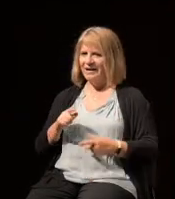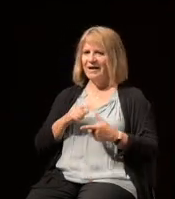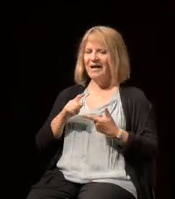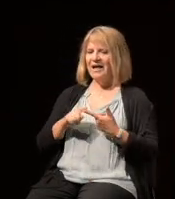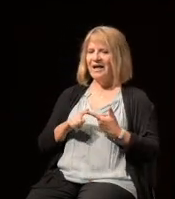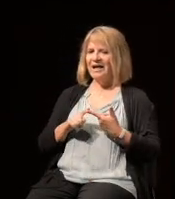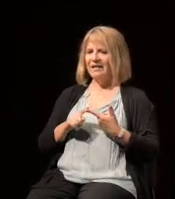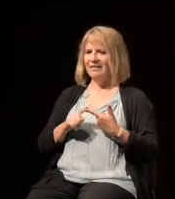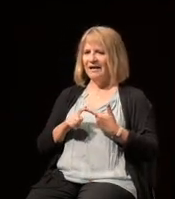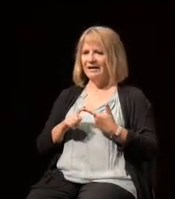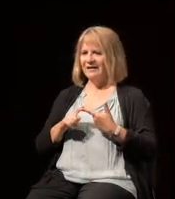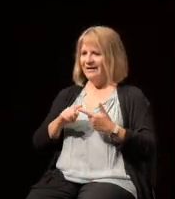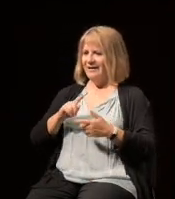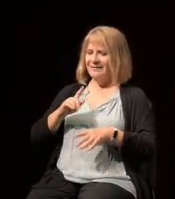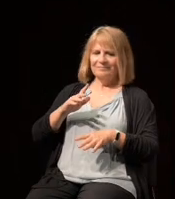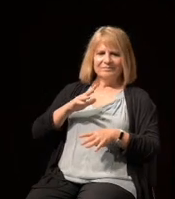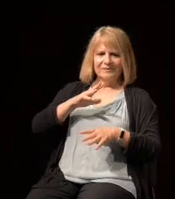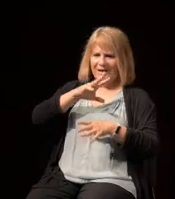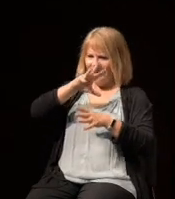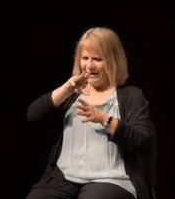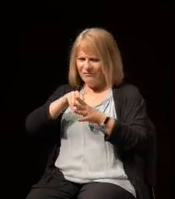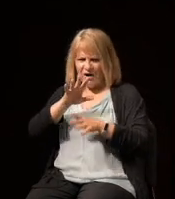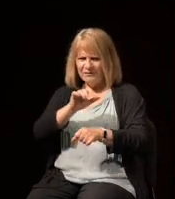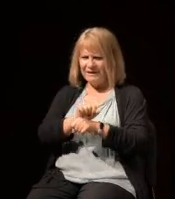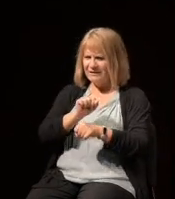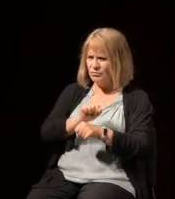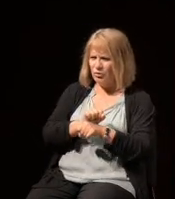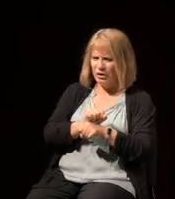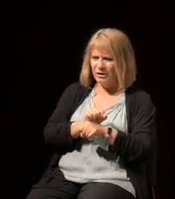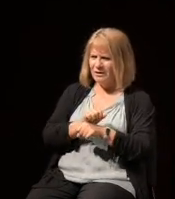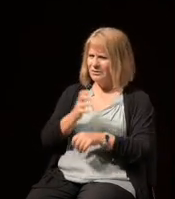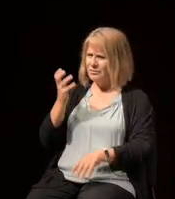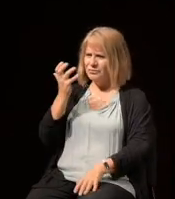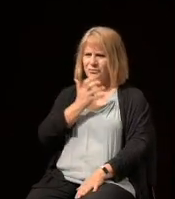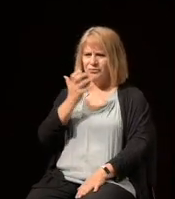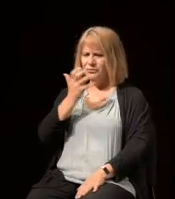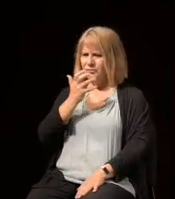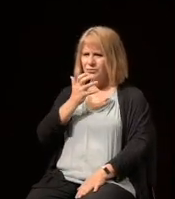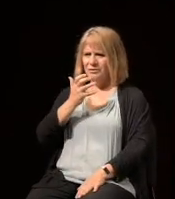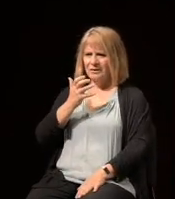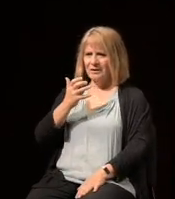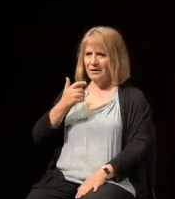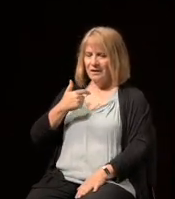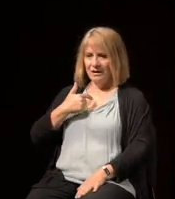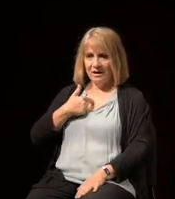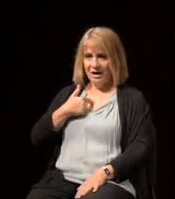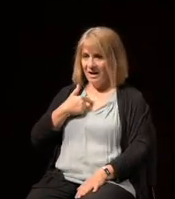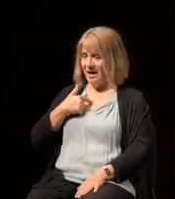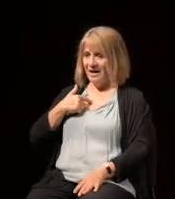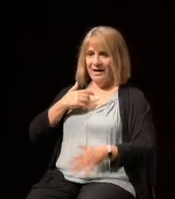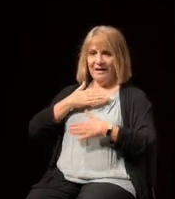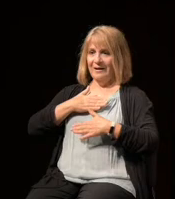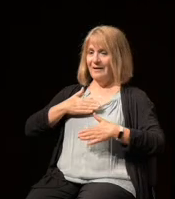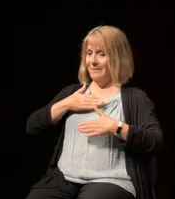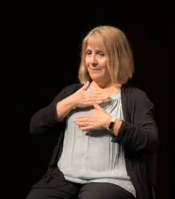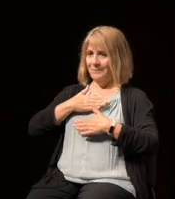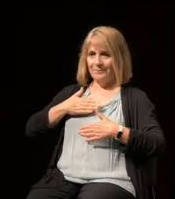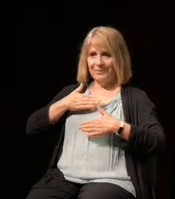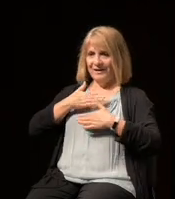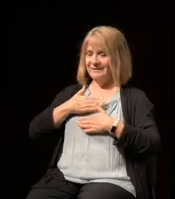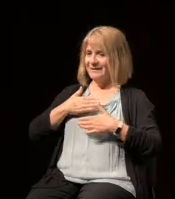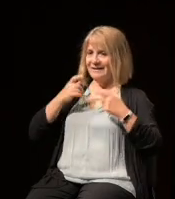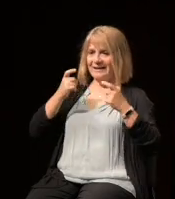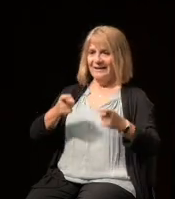into his scholarship and I got into his work. And boy, was I in for a pleasant and amazing